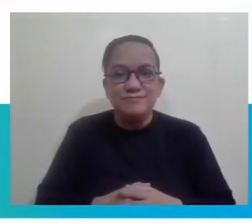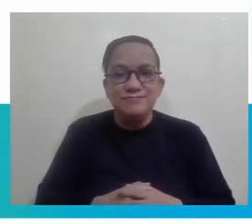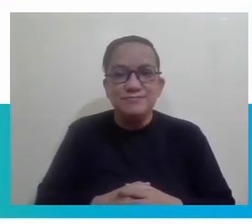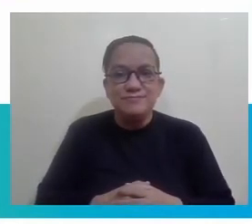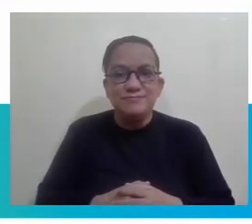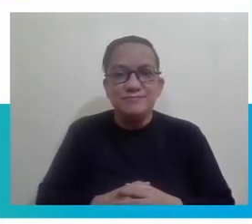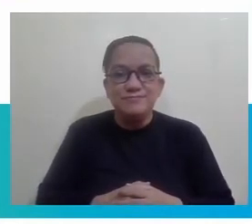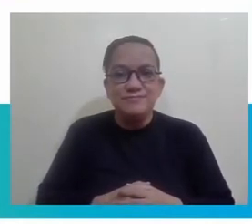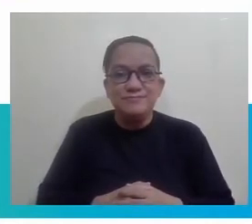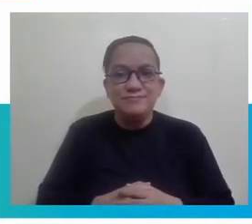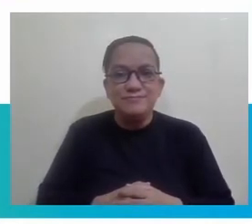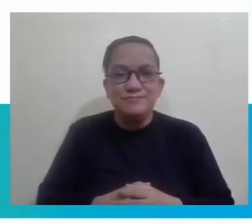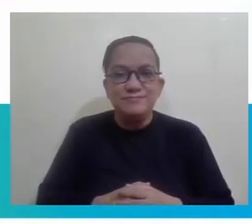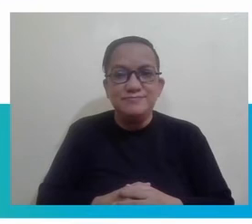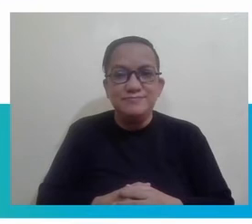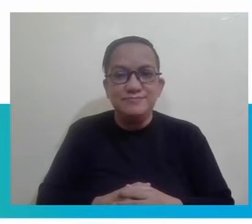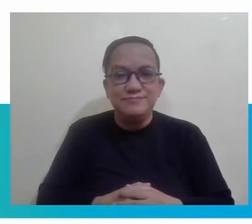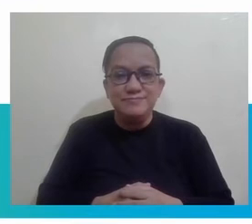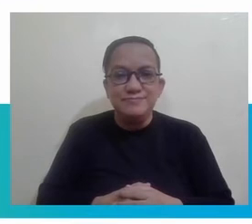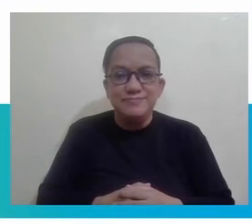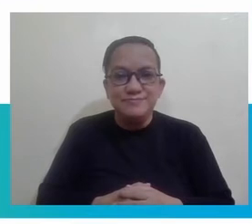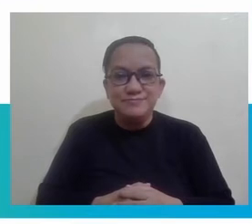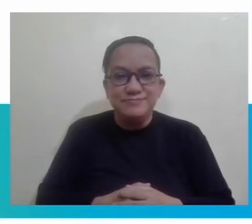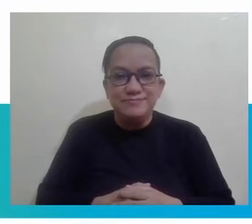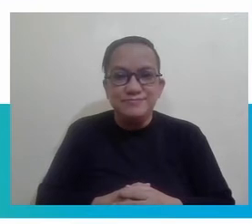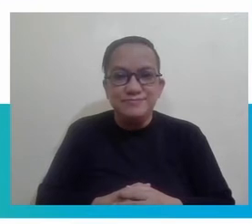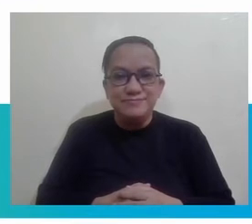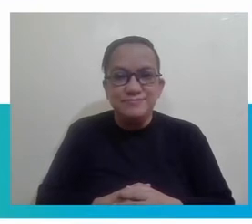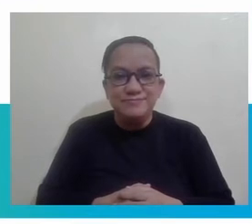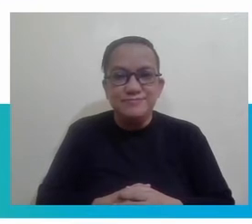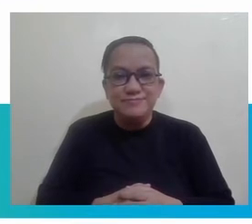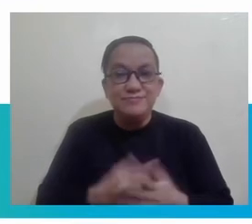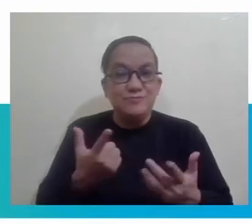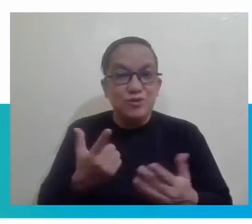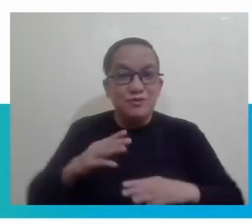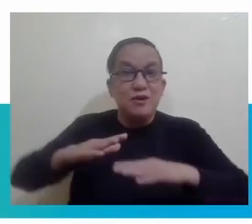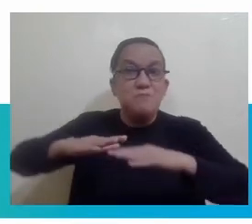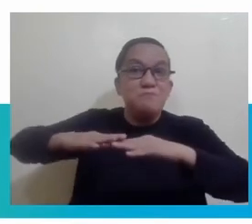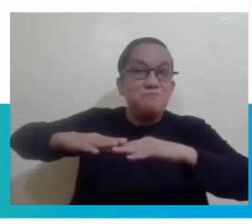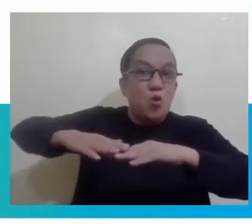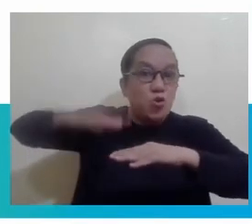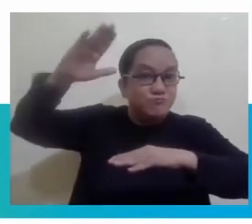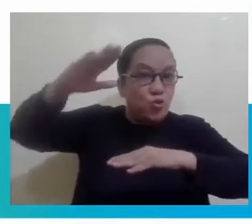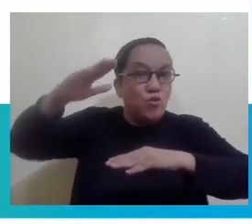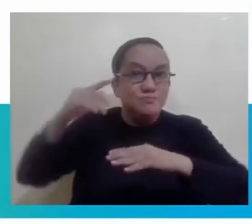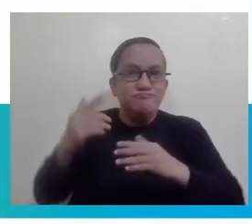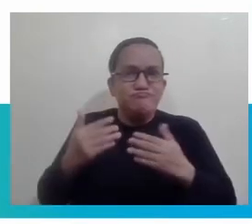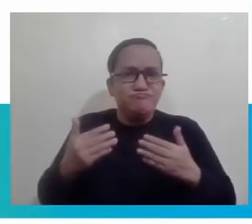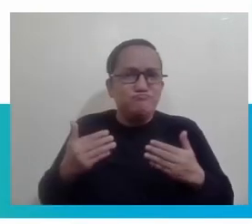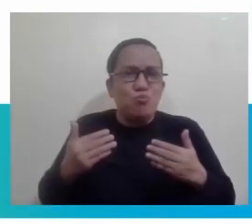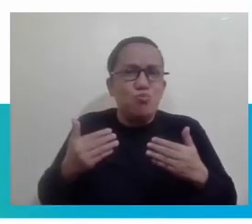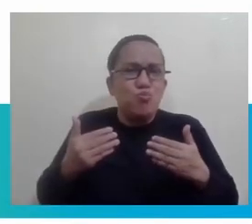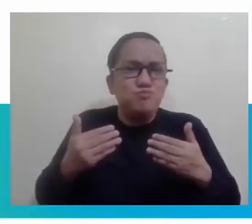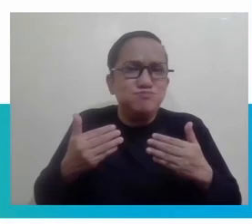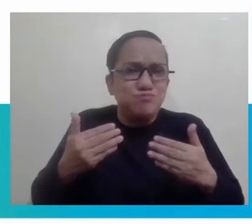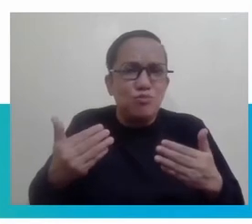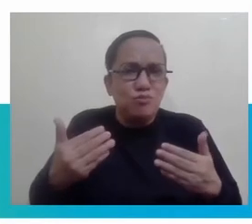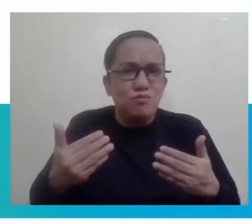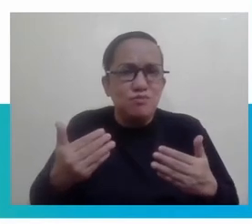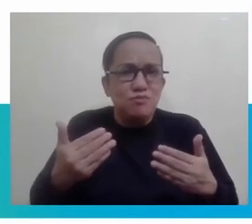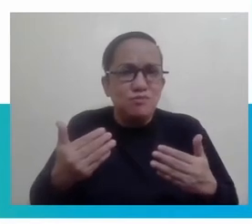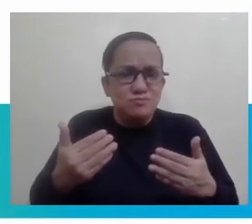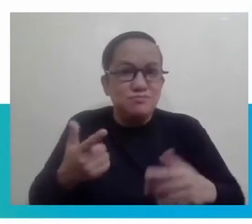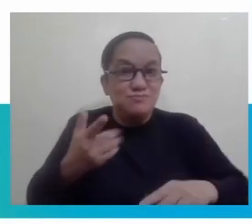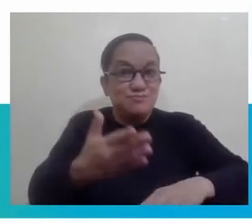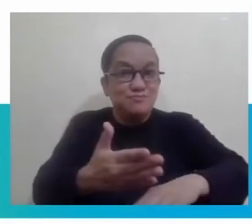build forward, not backwards. Thank you, Natalie. Thank you, Christian. Ingrid,